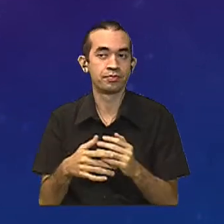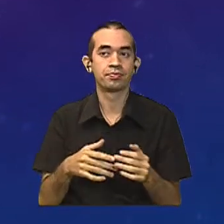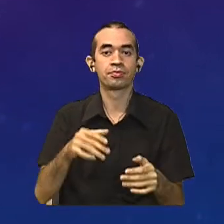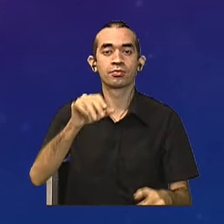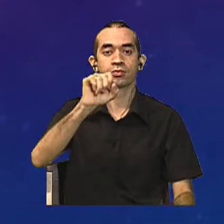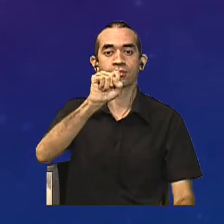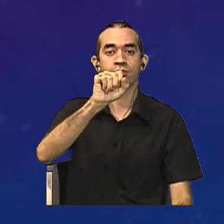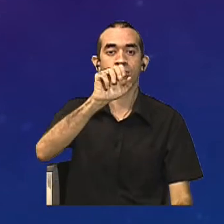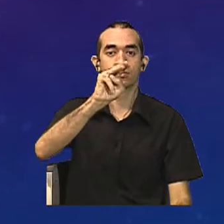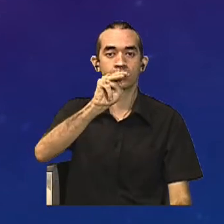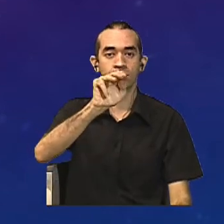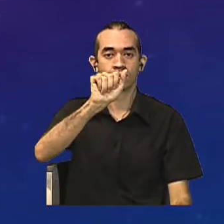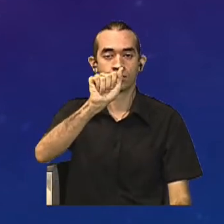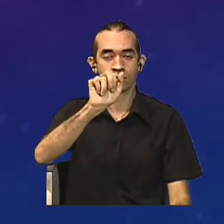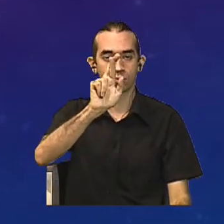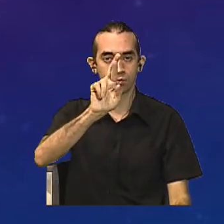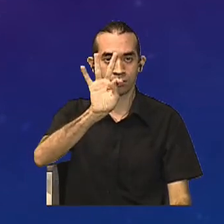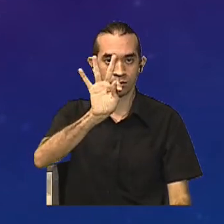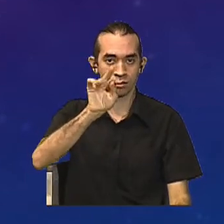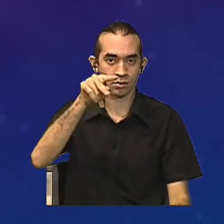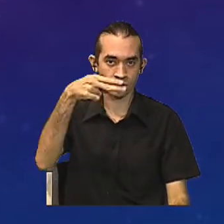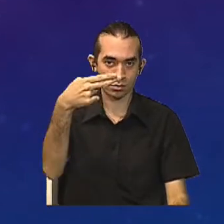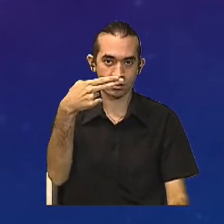me, smartphone.